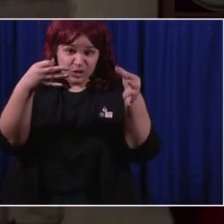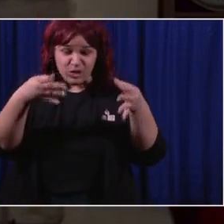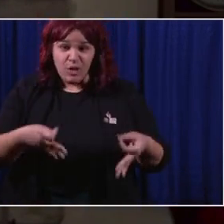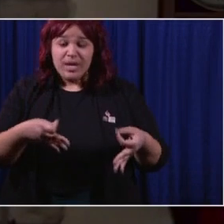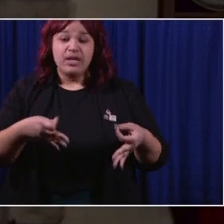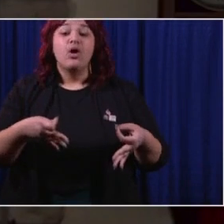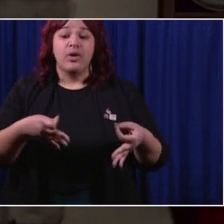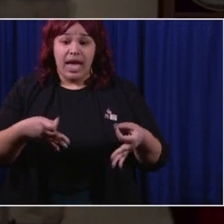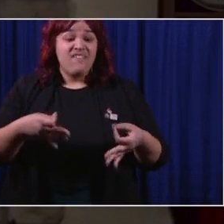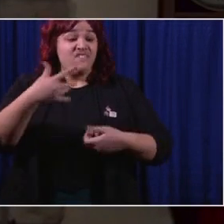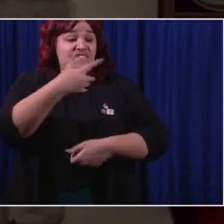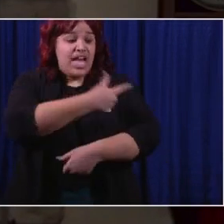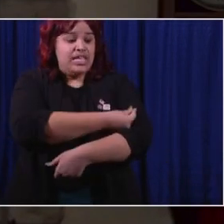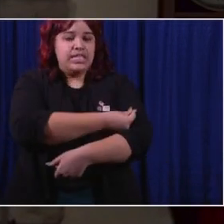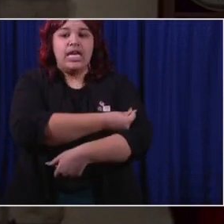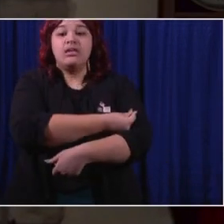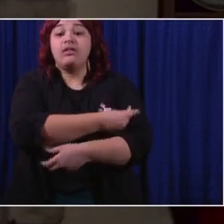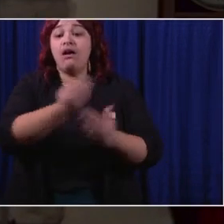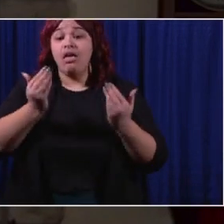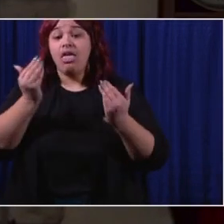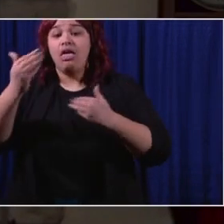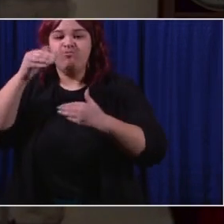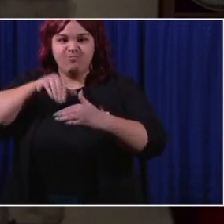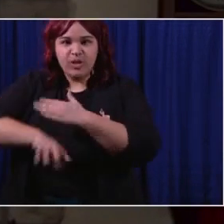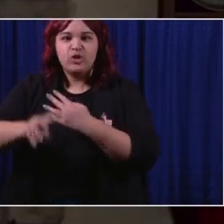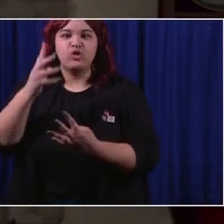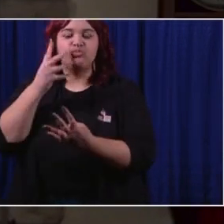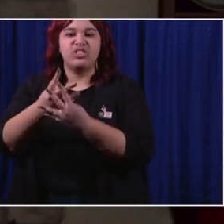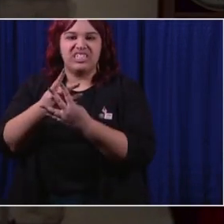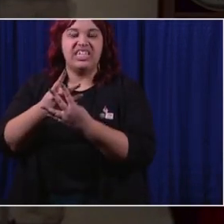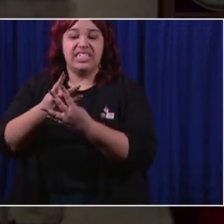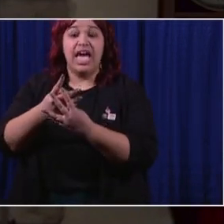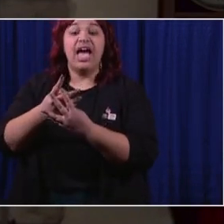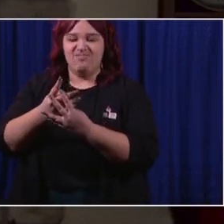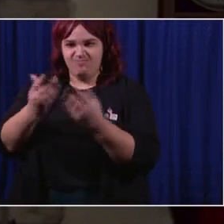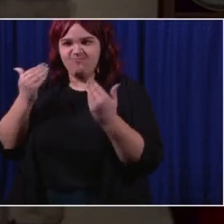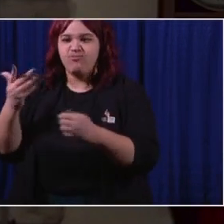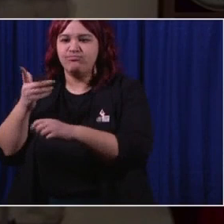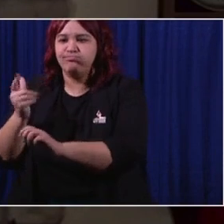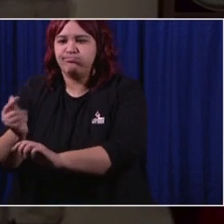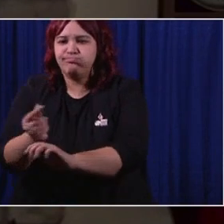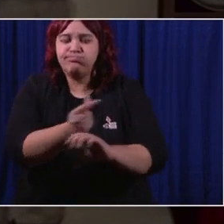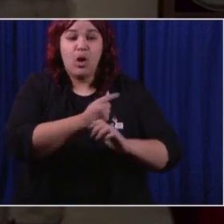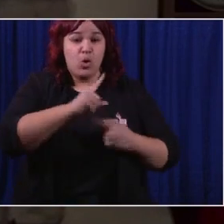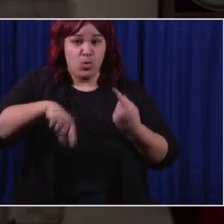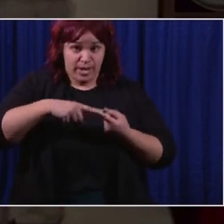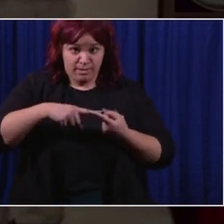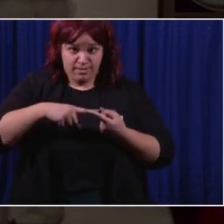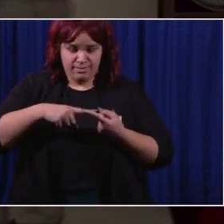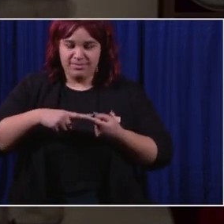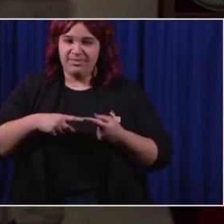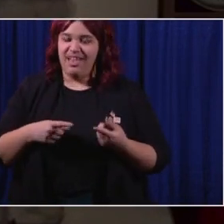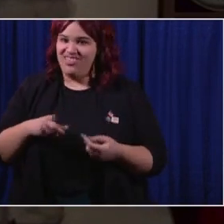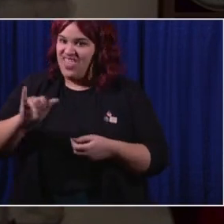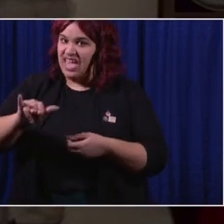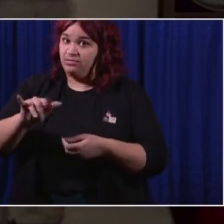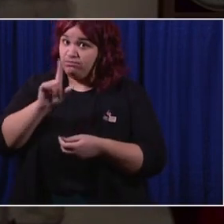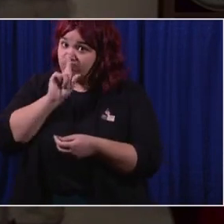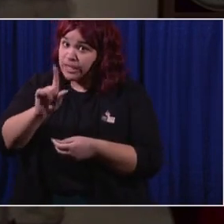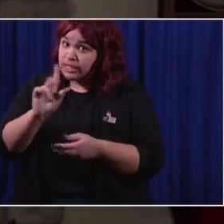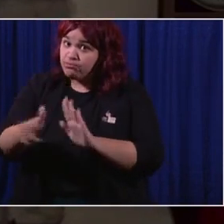vaccine into prisons. It is a congregate care, congregate living center. We know that it spreads quickly